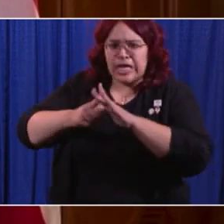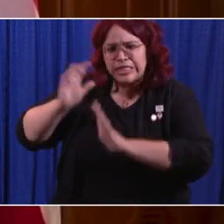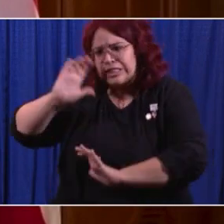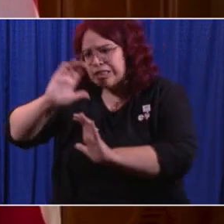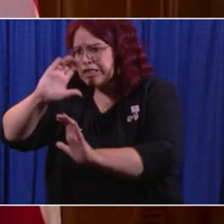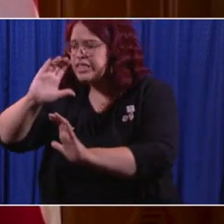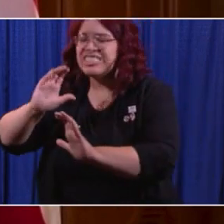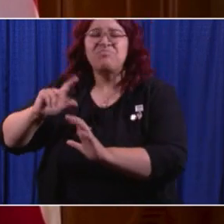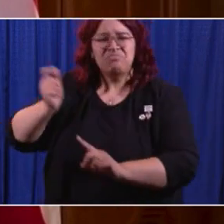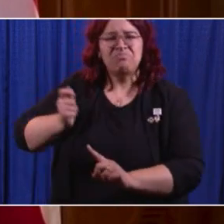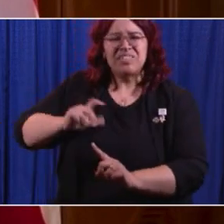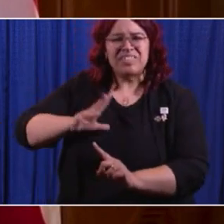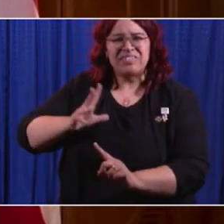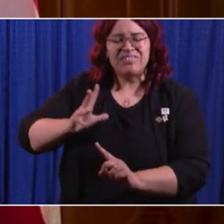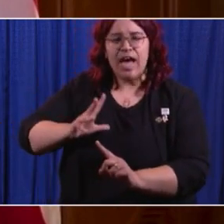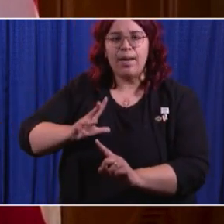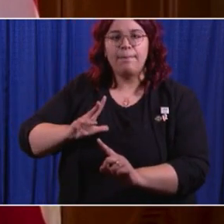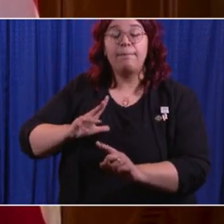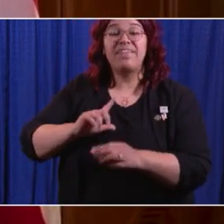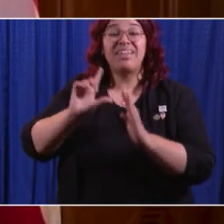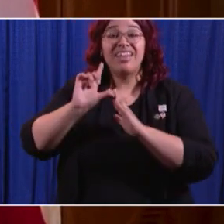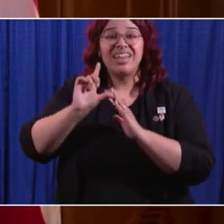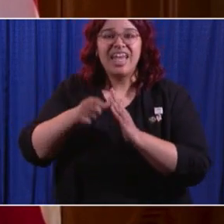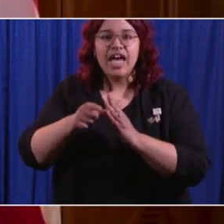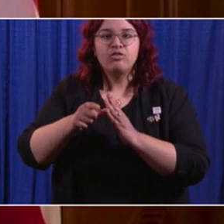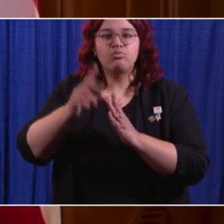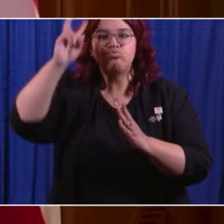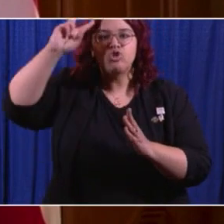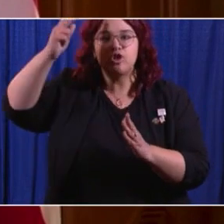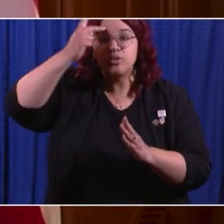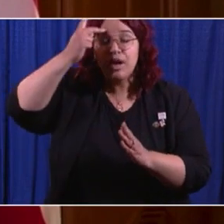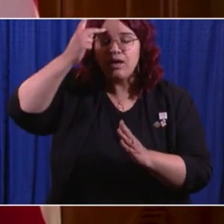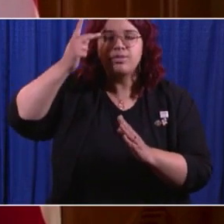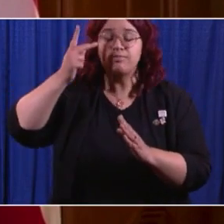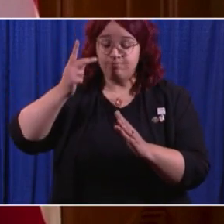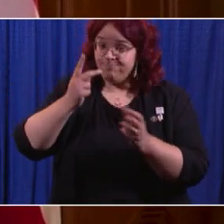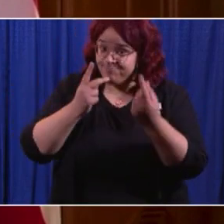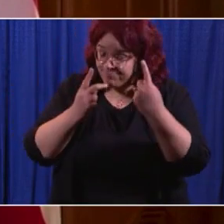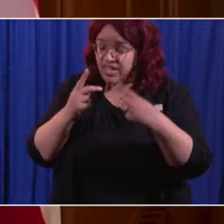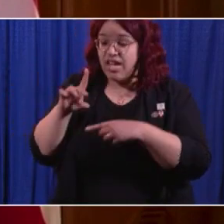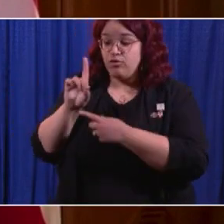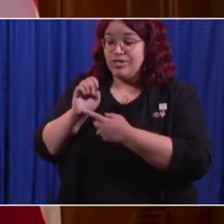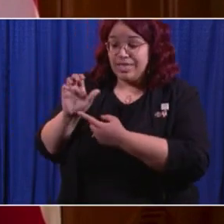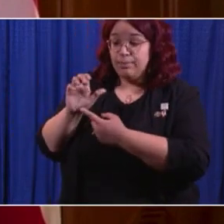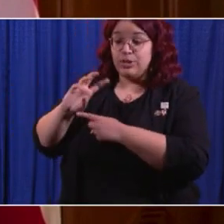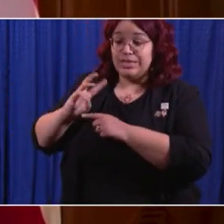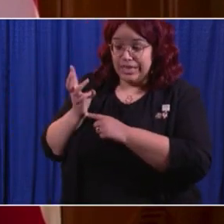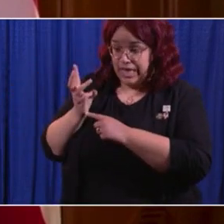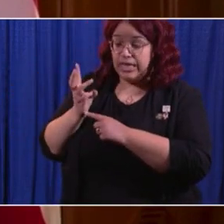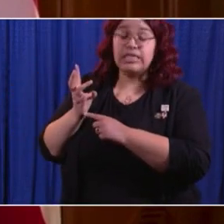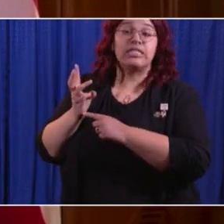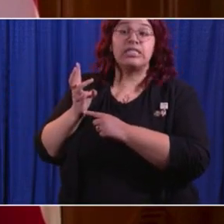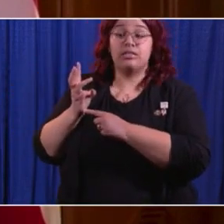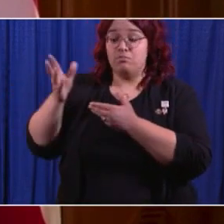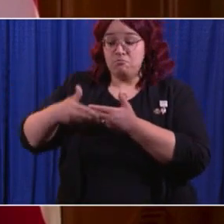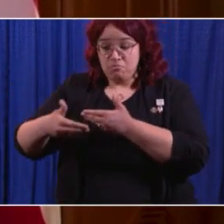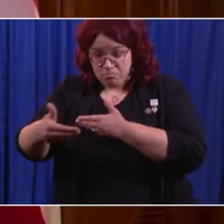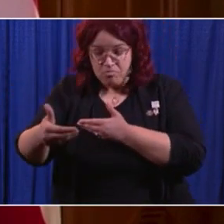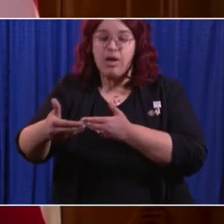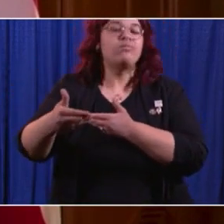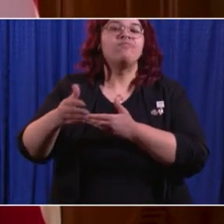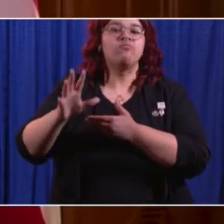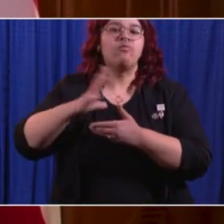applying for unemployment benefits after December 6th. So conceivably, the tens of thousands, if not